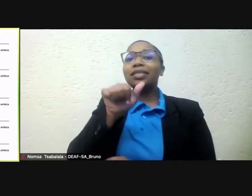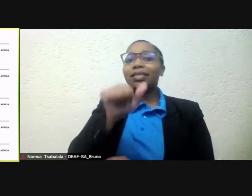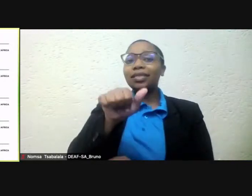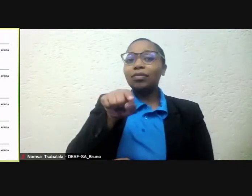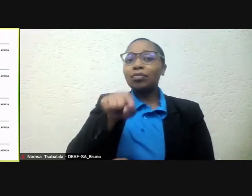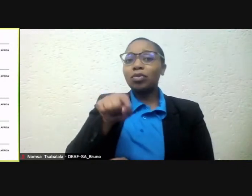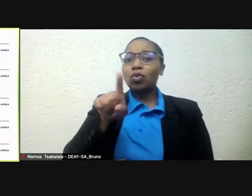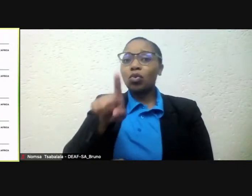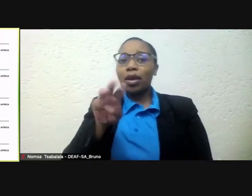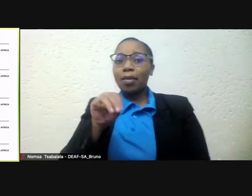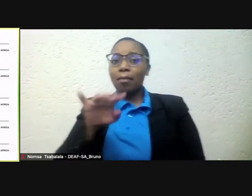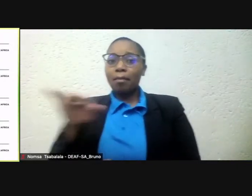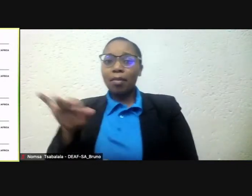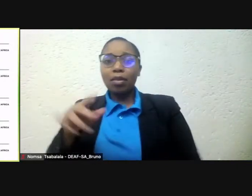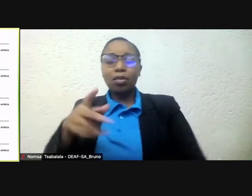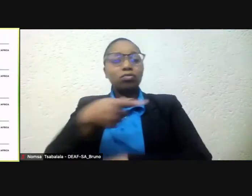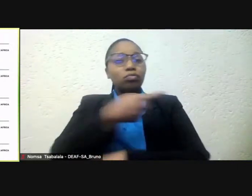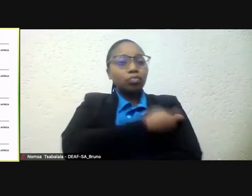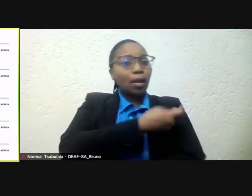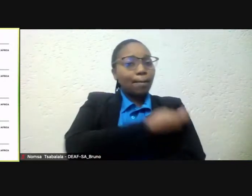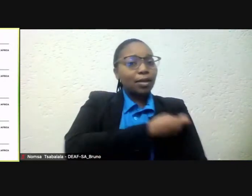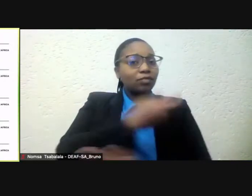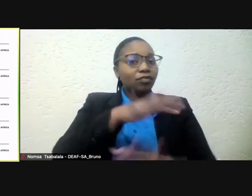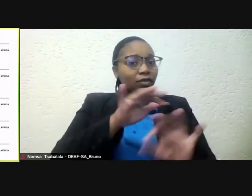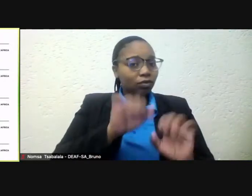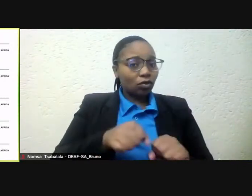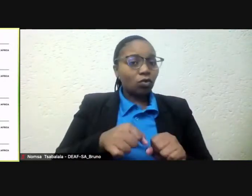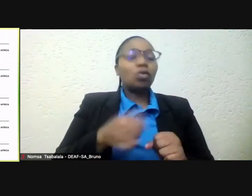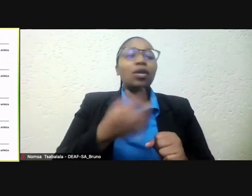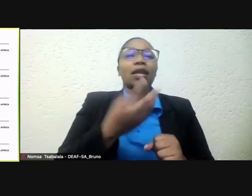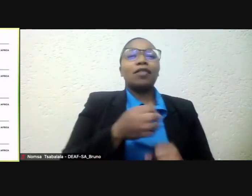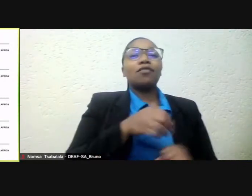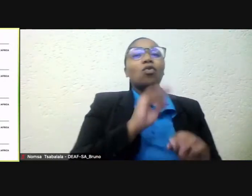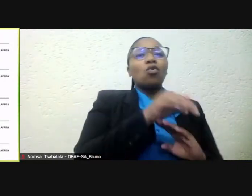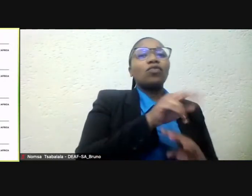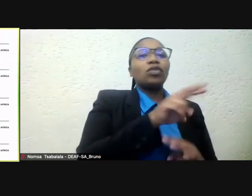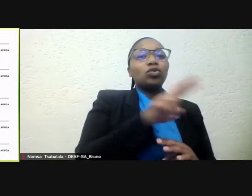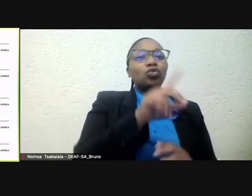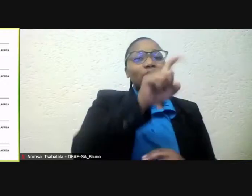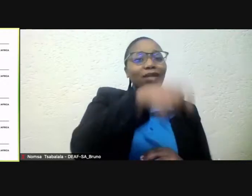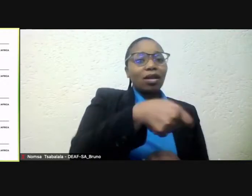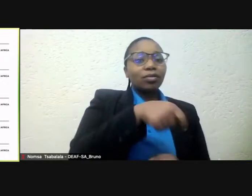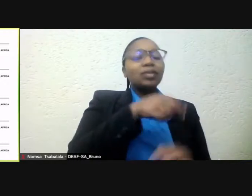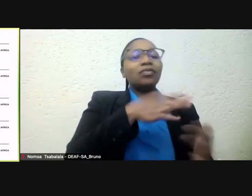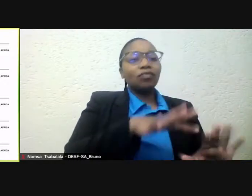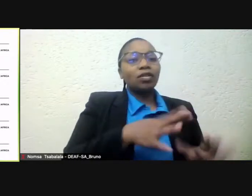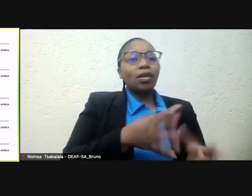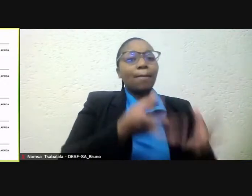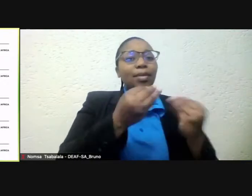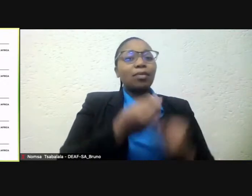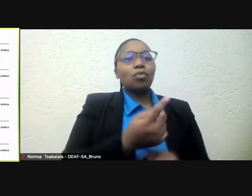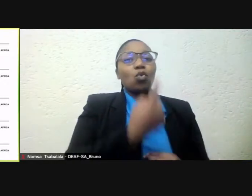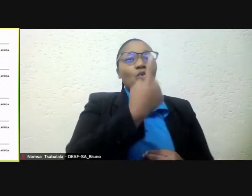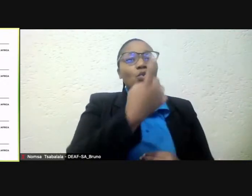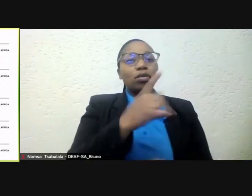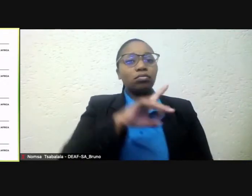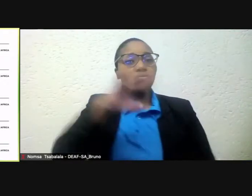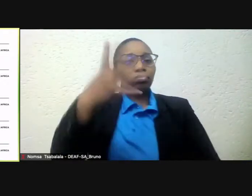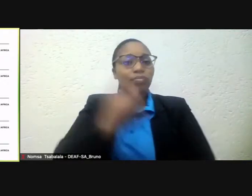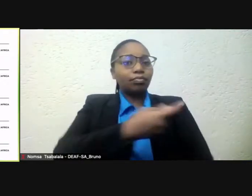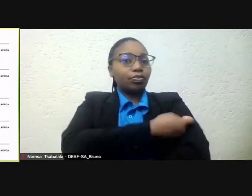all adults have received at least one vaccination dose, with 14.6